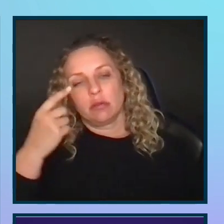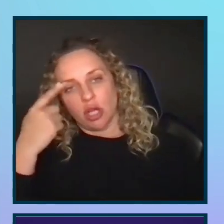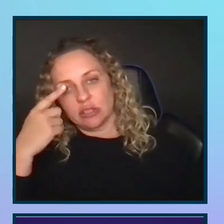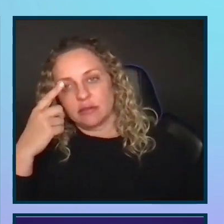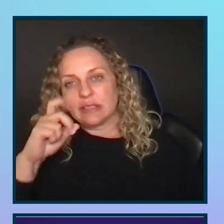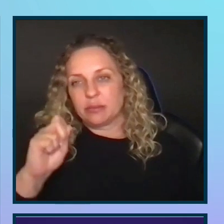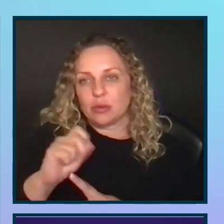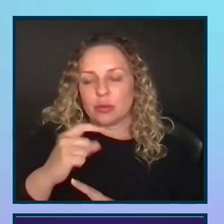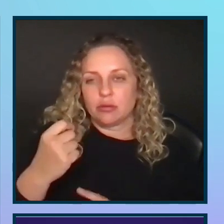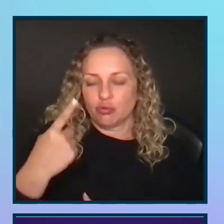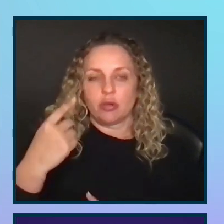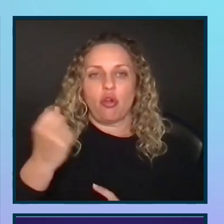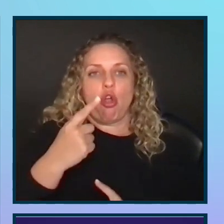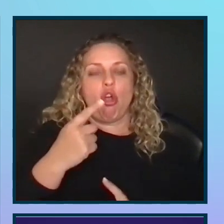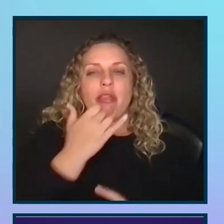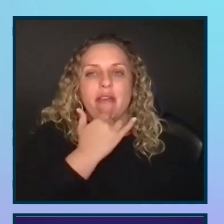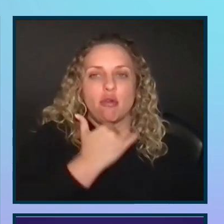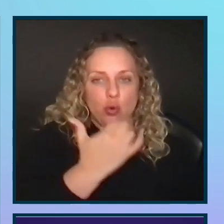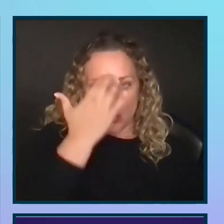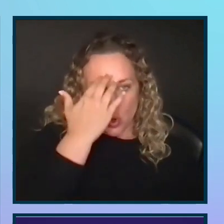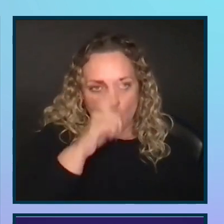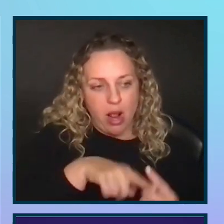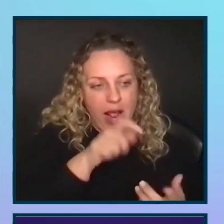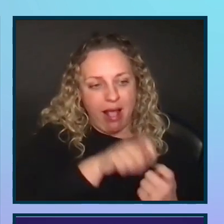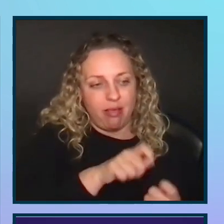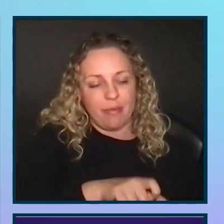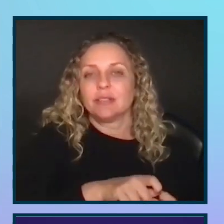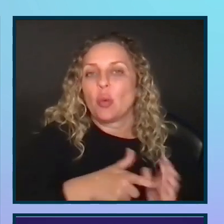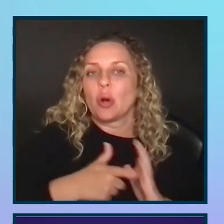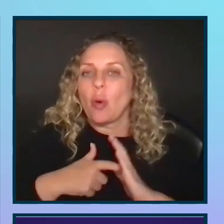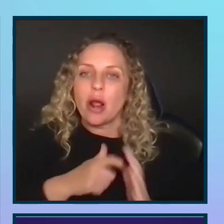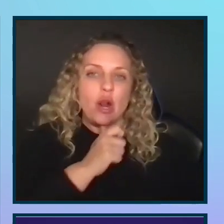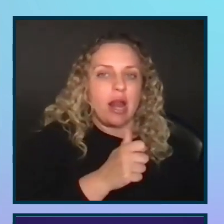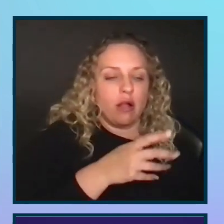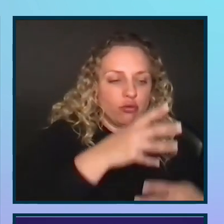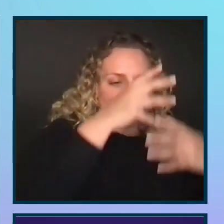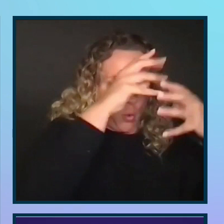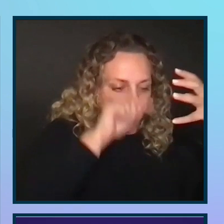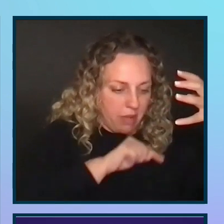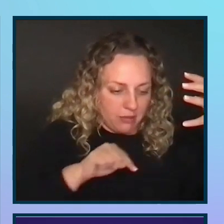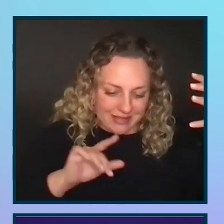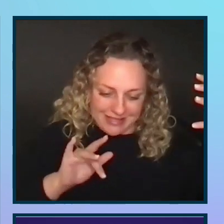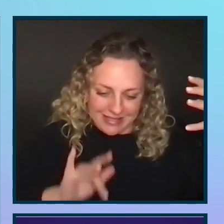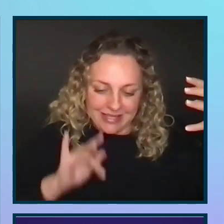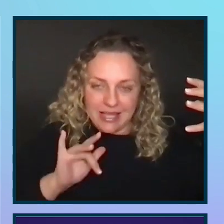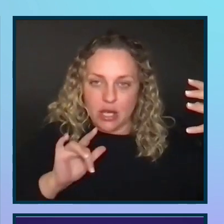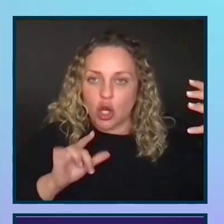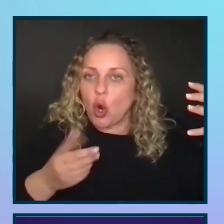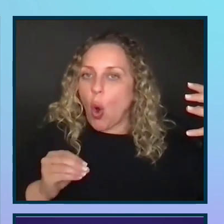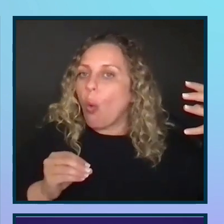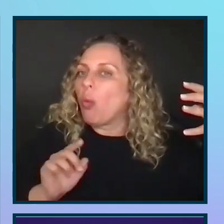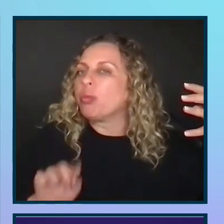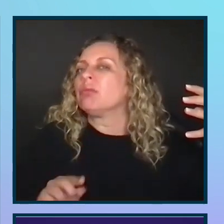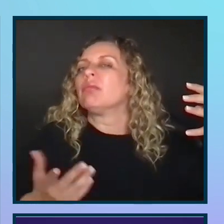specifically trigger all the errors to know what elements are required and what aren't. So they'll scroll to the bottom, select the go button, and